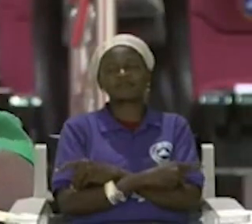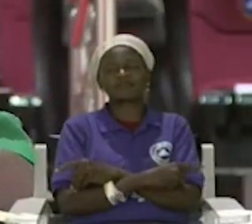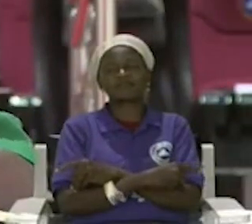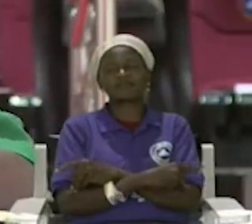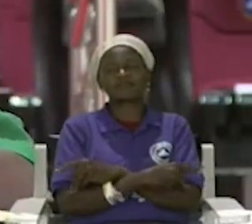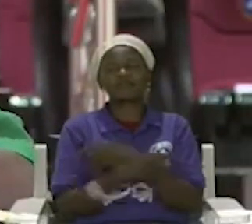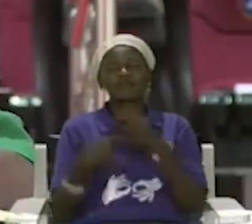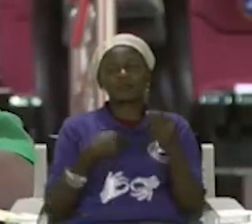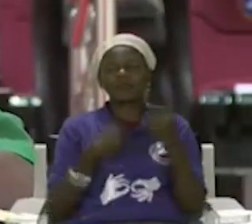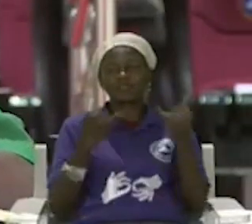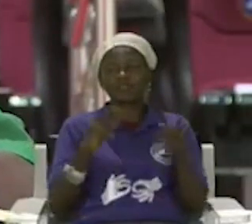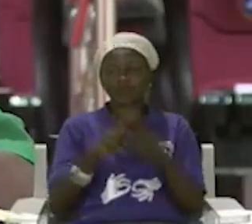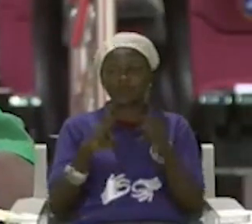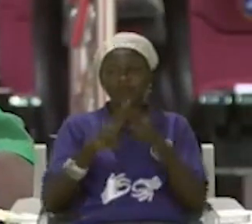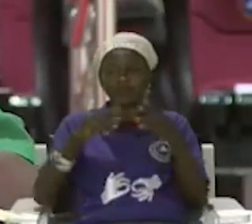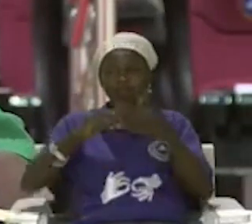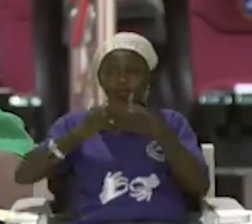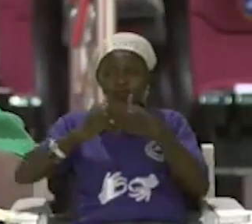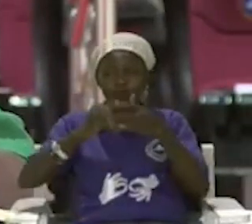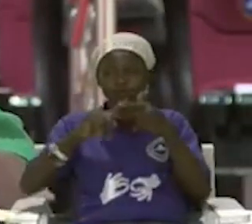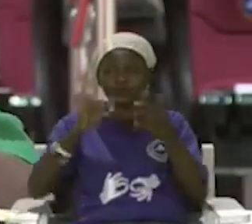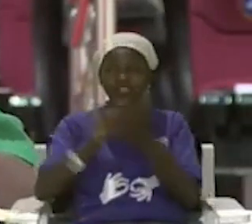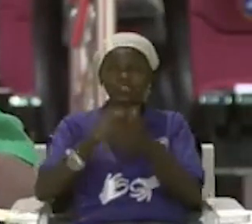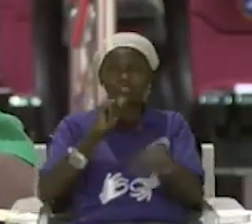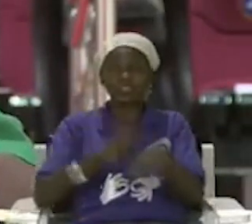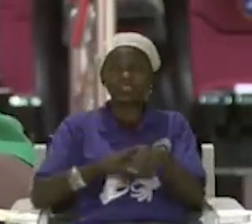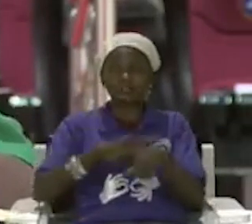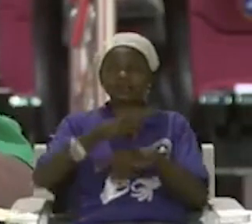We are now very, very close to that time when